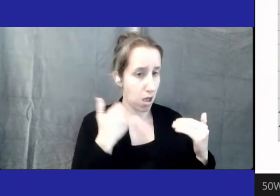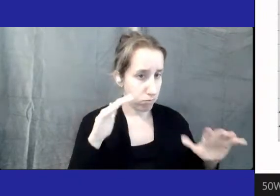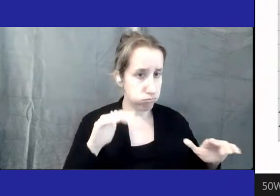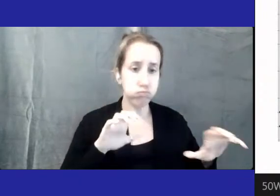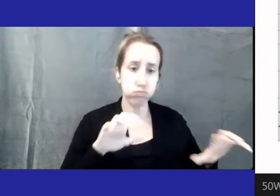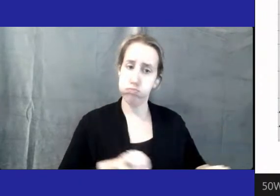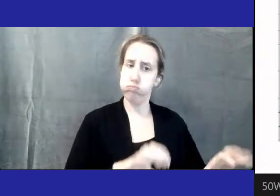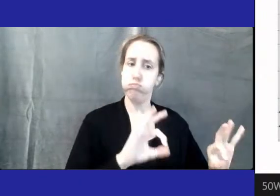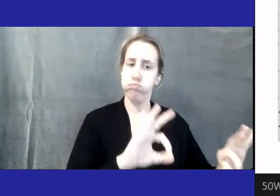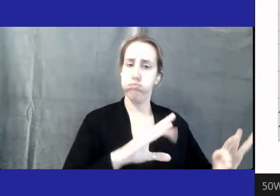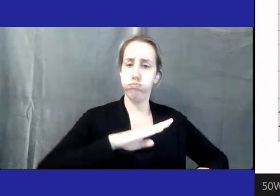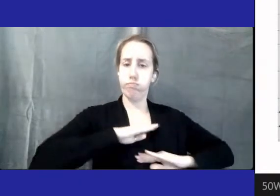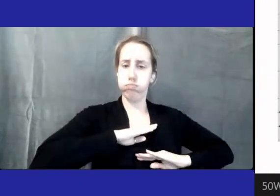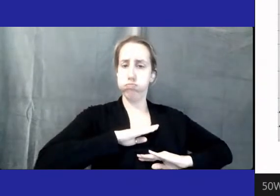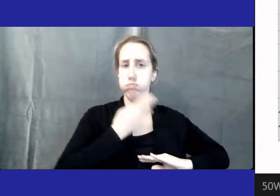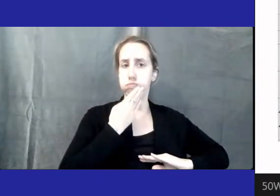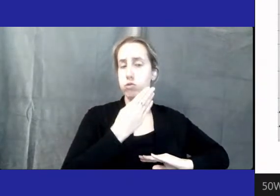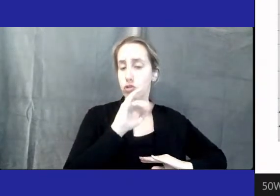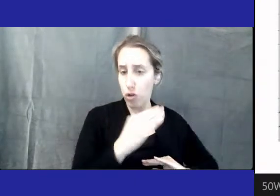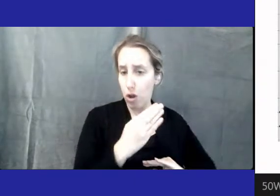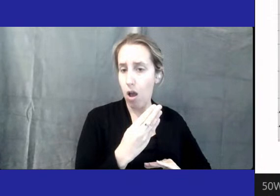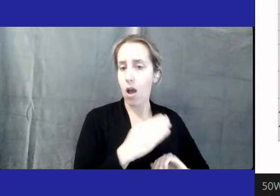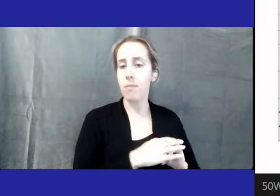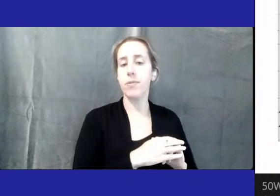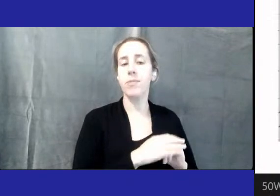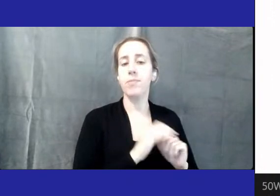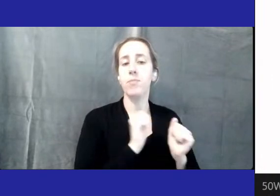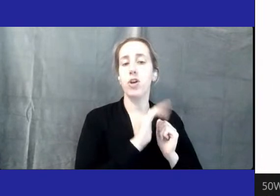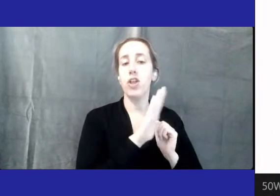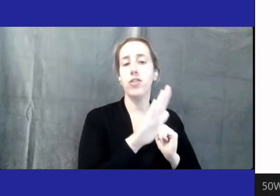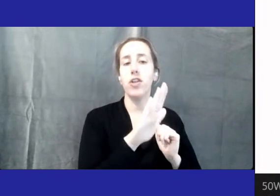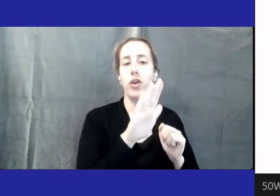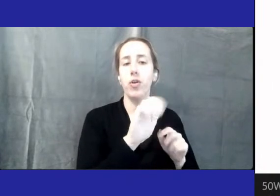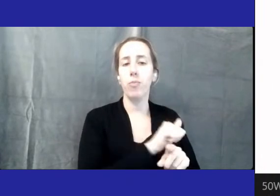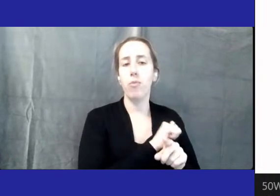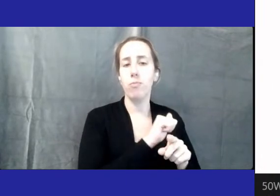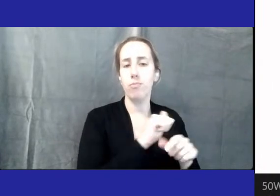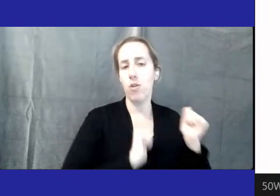on their performance history evaluation.